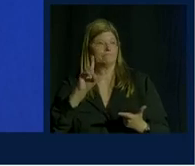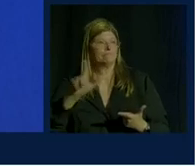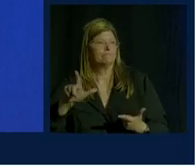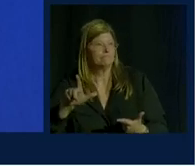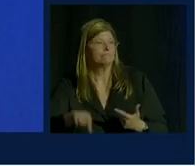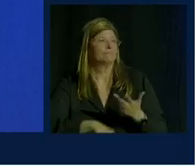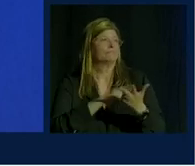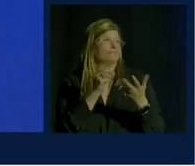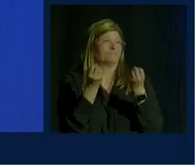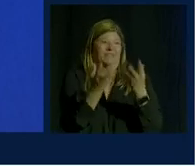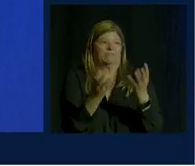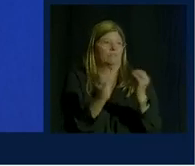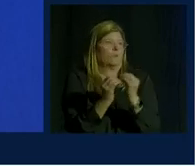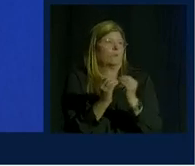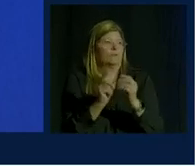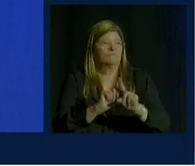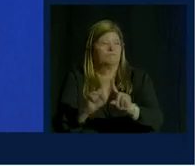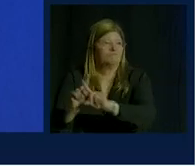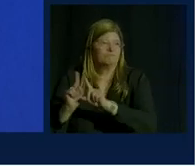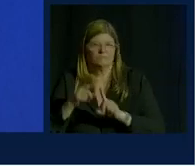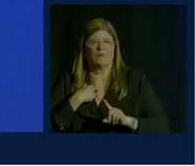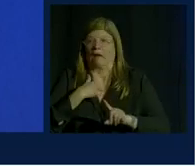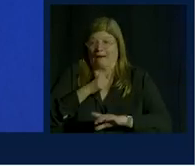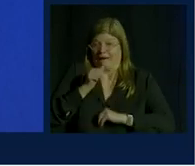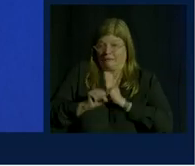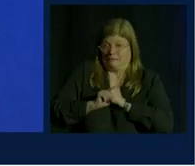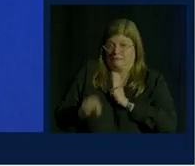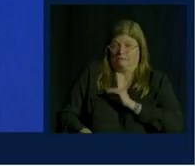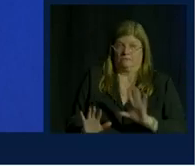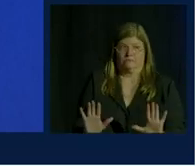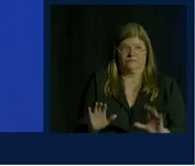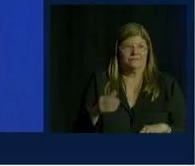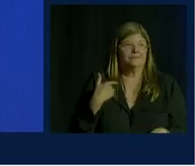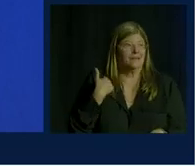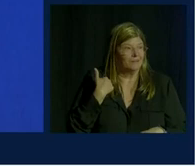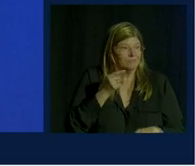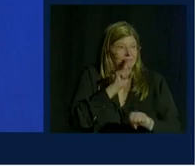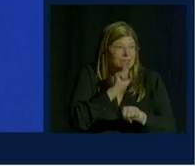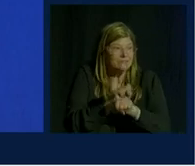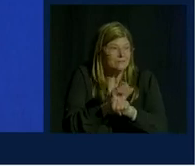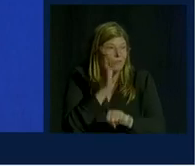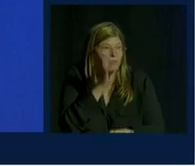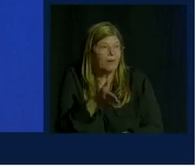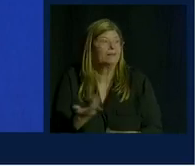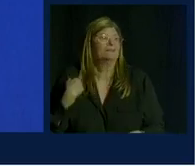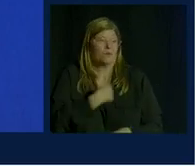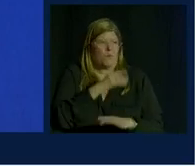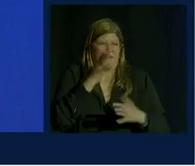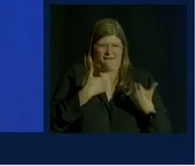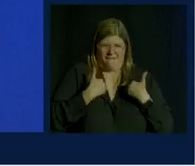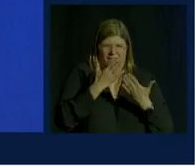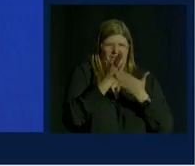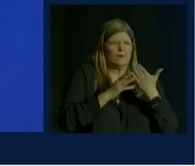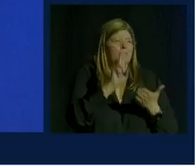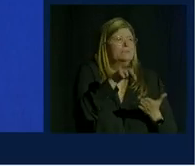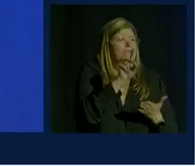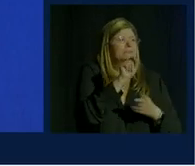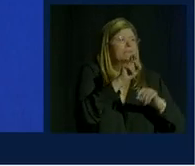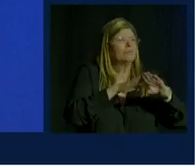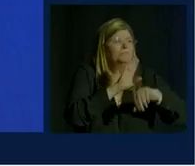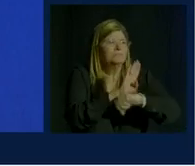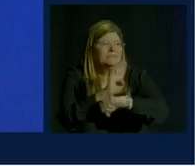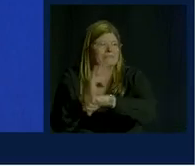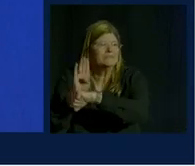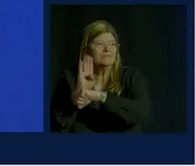Starbucks and more. And when I say more, I'm not exaggerating. Today, we have some updates on businesses that